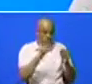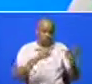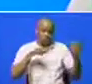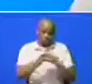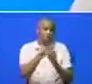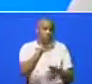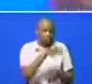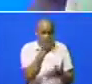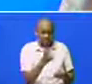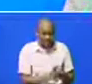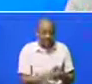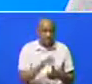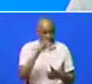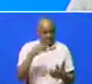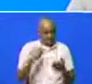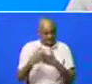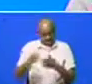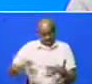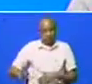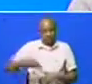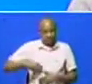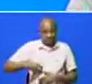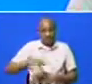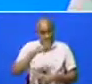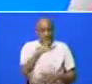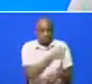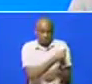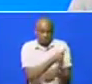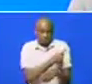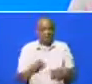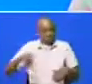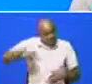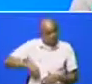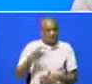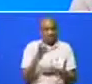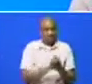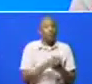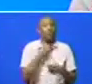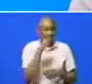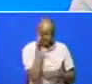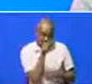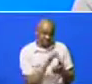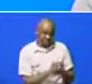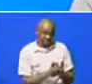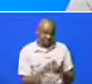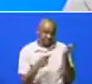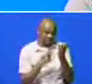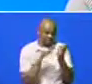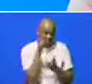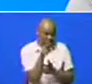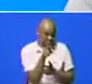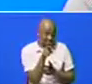a supermarket, pick a kidney for yourself, and go to the doctor and it's transplanted to you. That's where we are heading with this technology. And